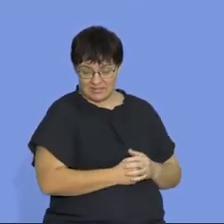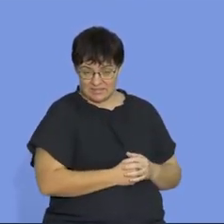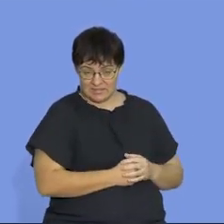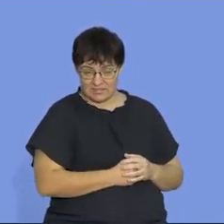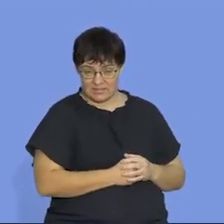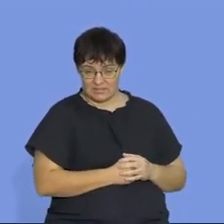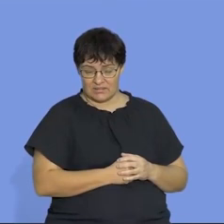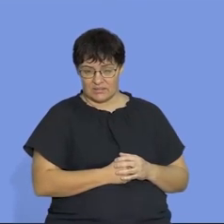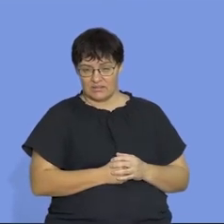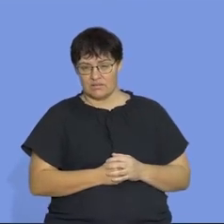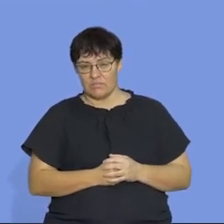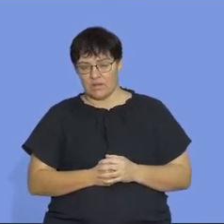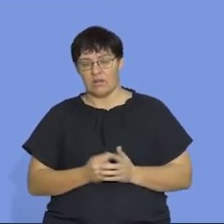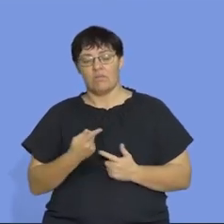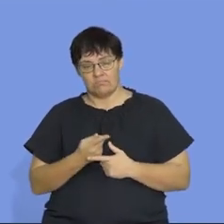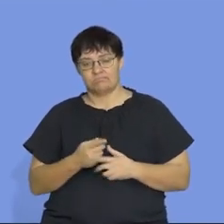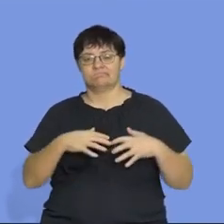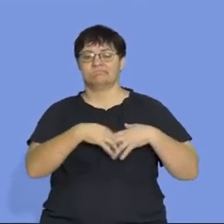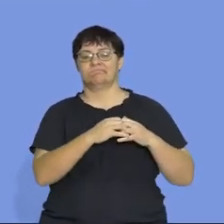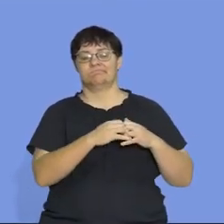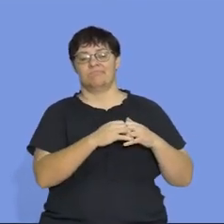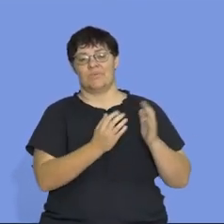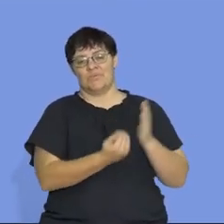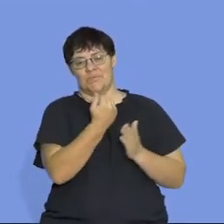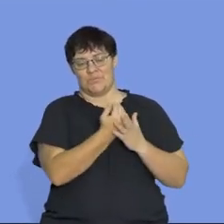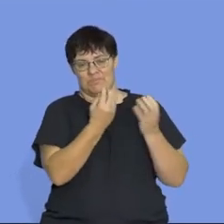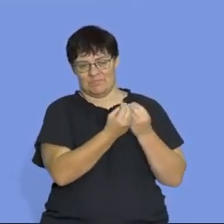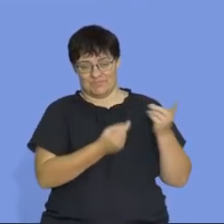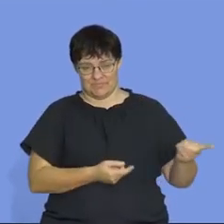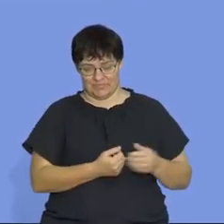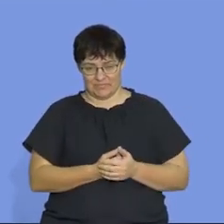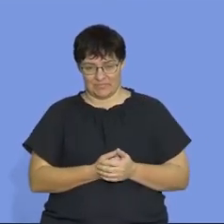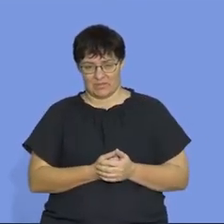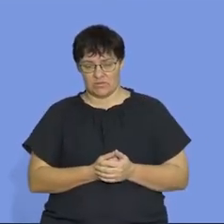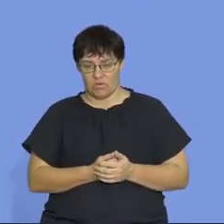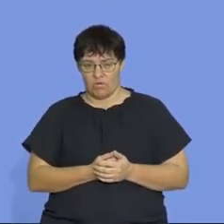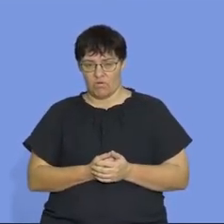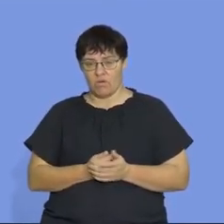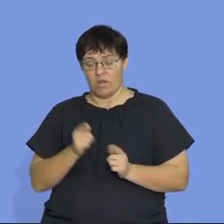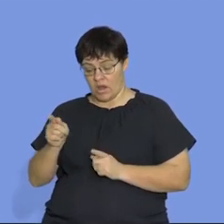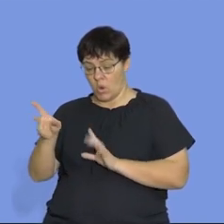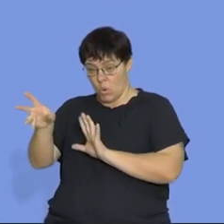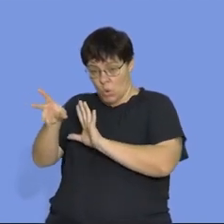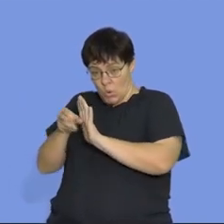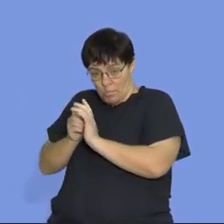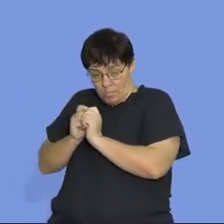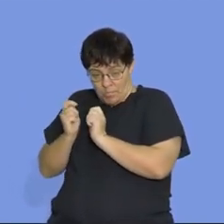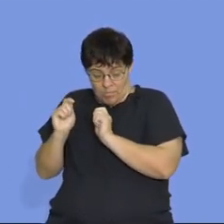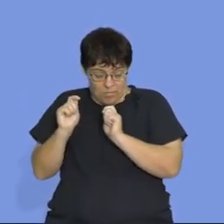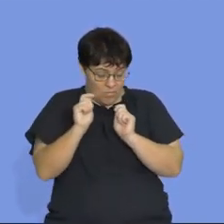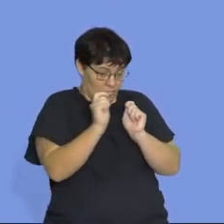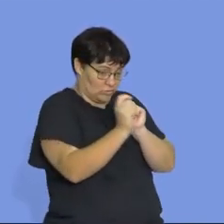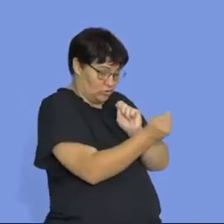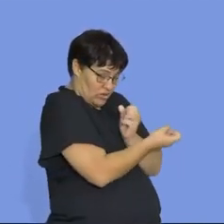to the formation of new bonds. So there is a change in energy in a reaction when reactants